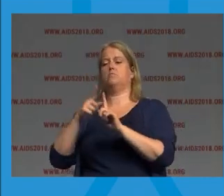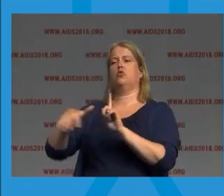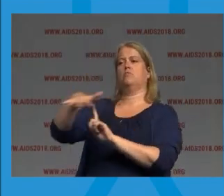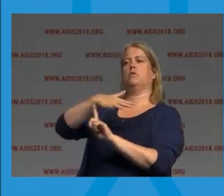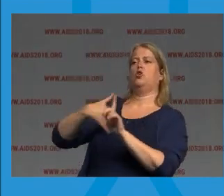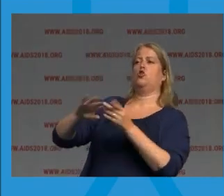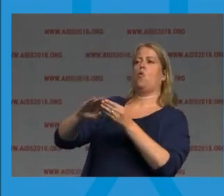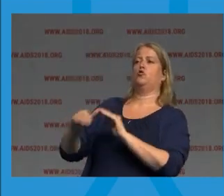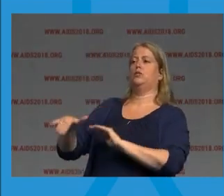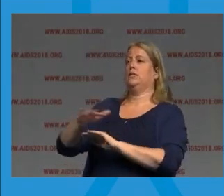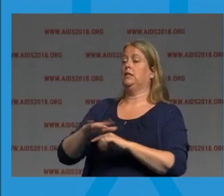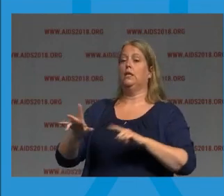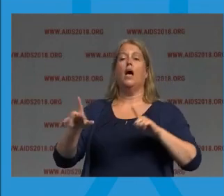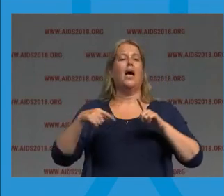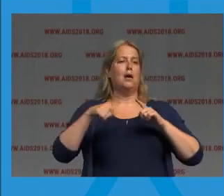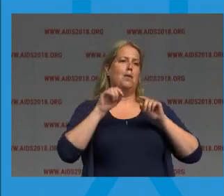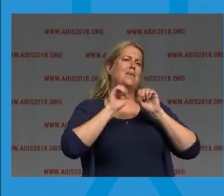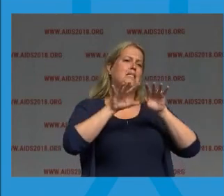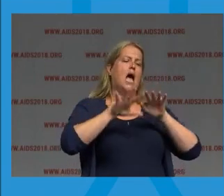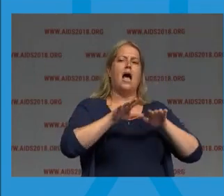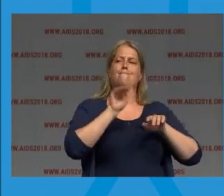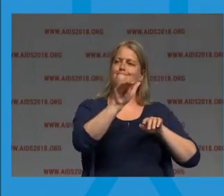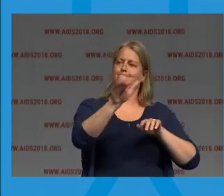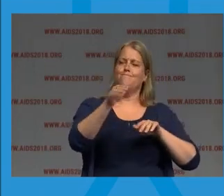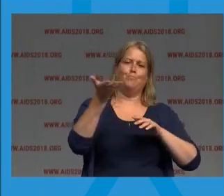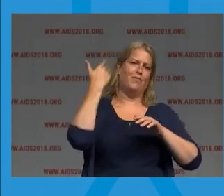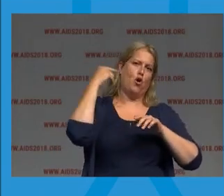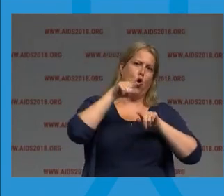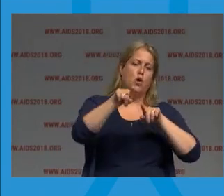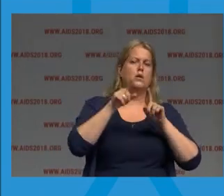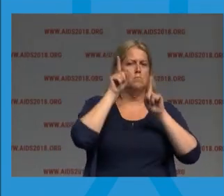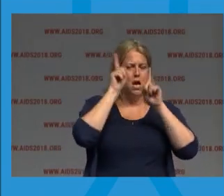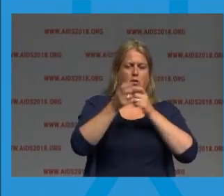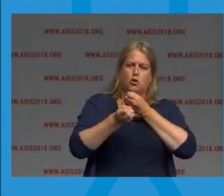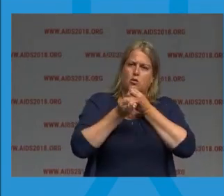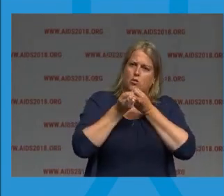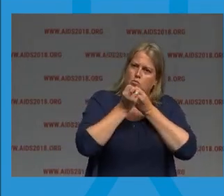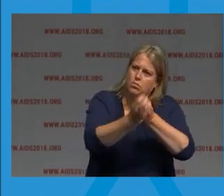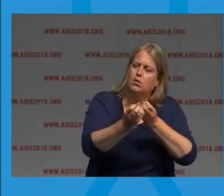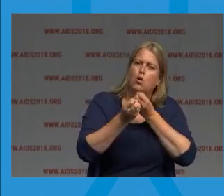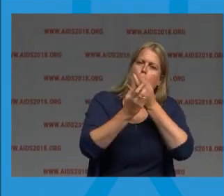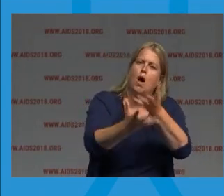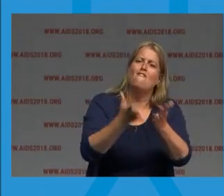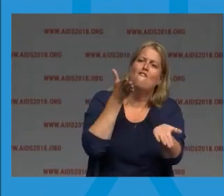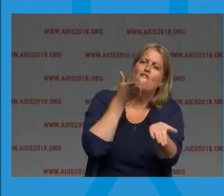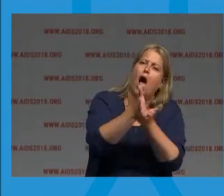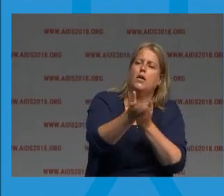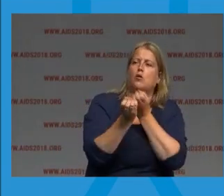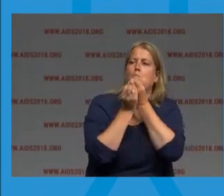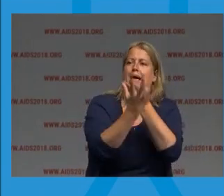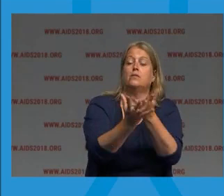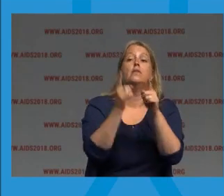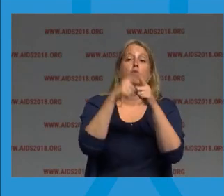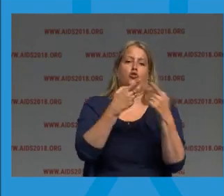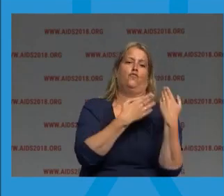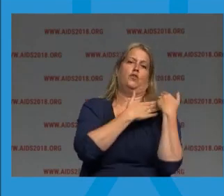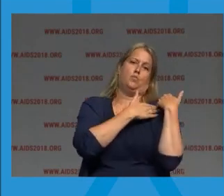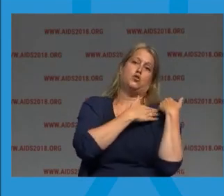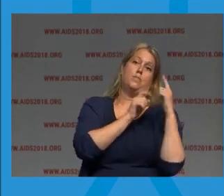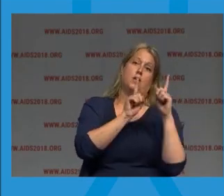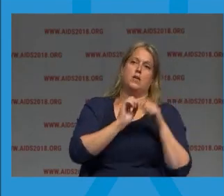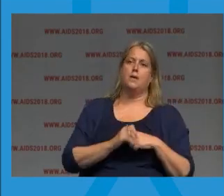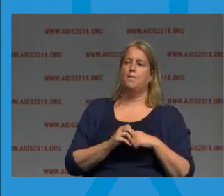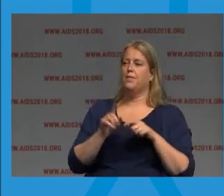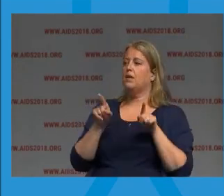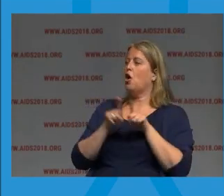the media. You have a role to communicate the right message and to do it in a very responsible way. And I cannot miss the opportunity to